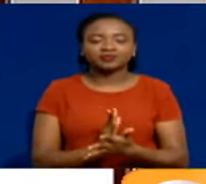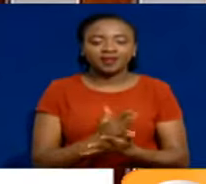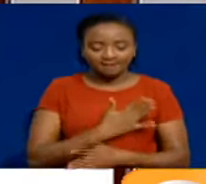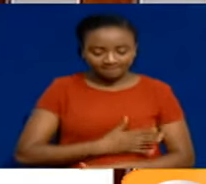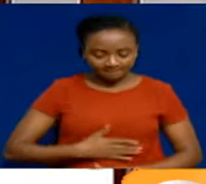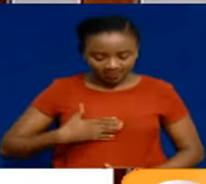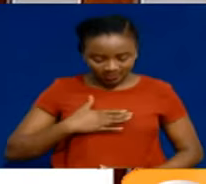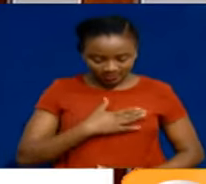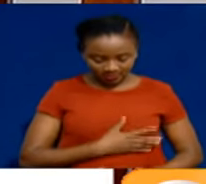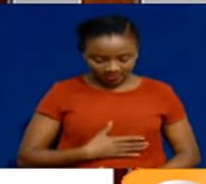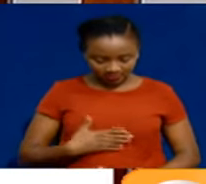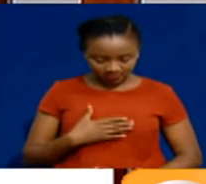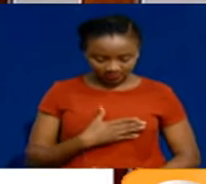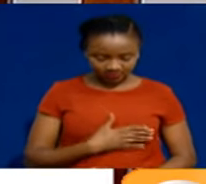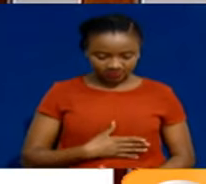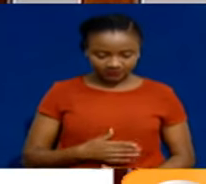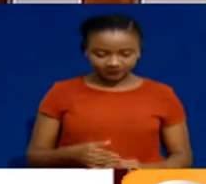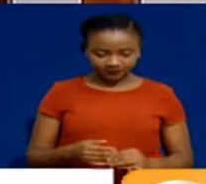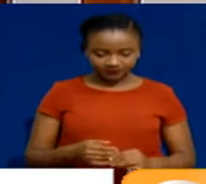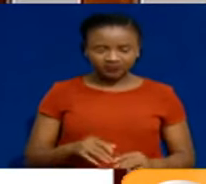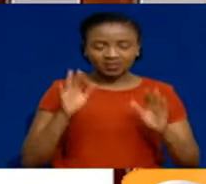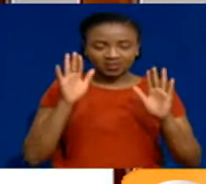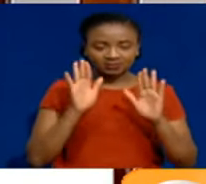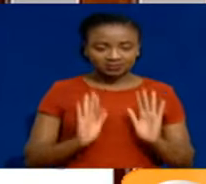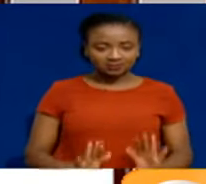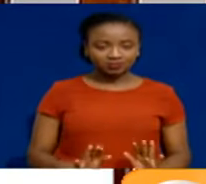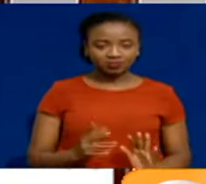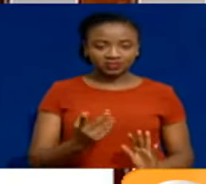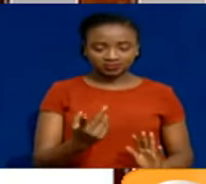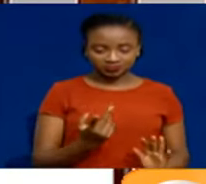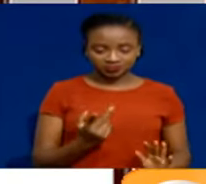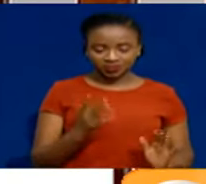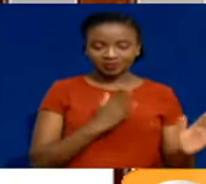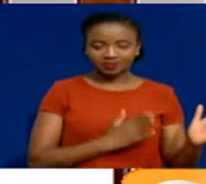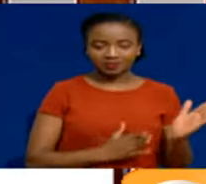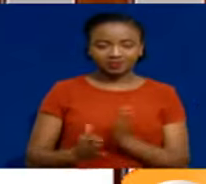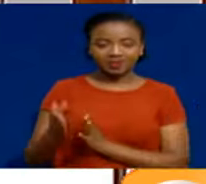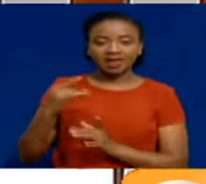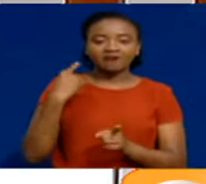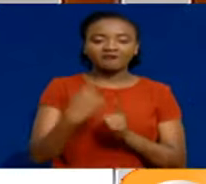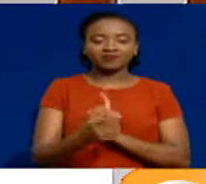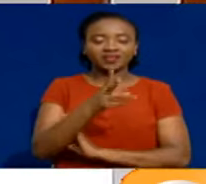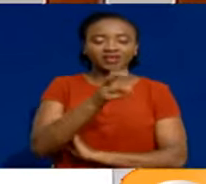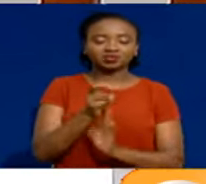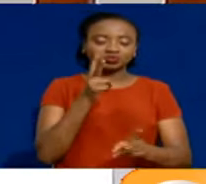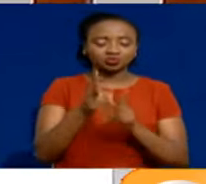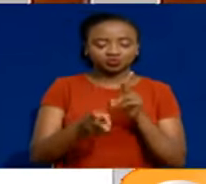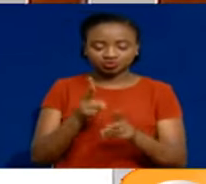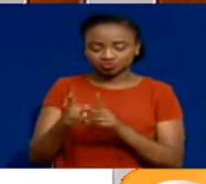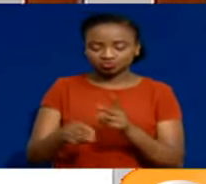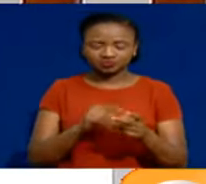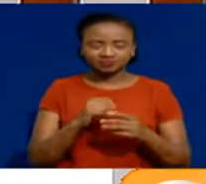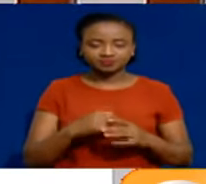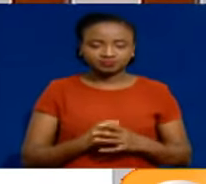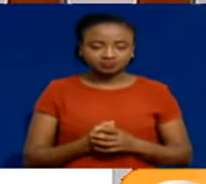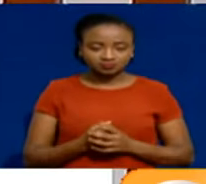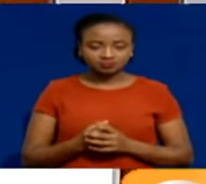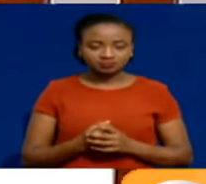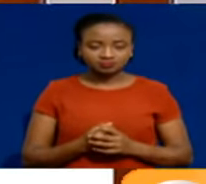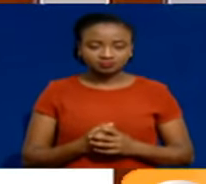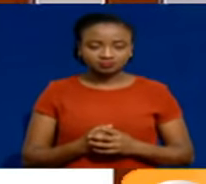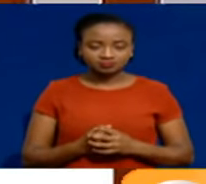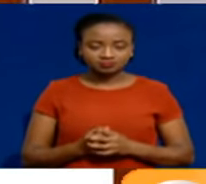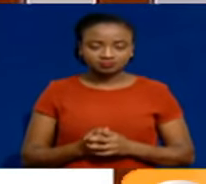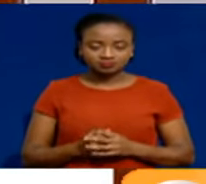let's be prepared for 2022. And 2022, as I'm talking